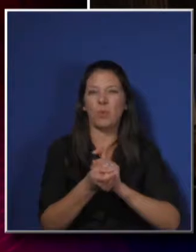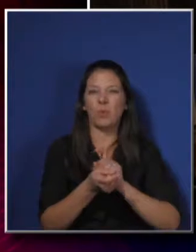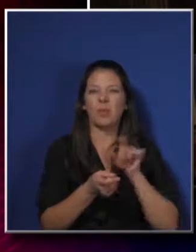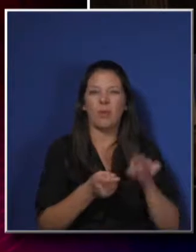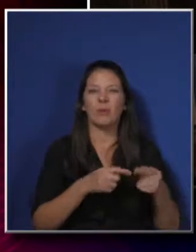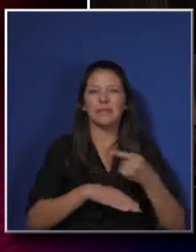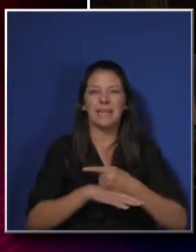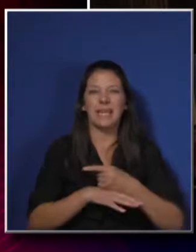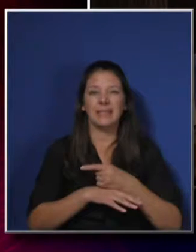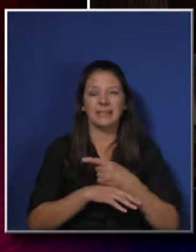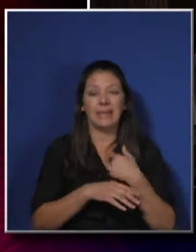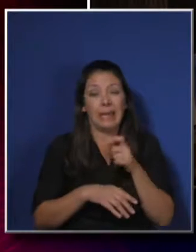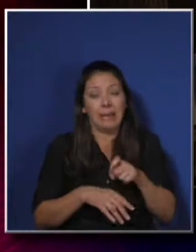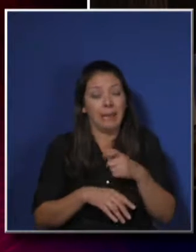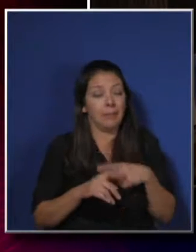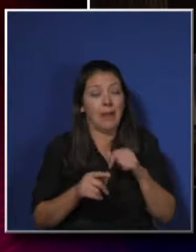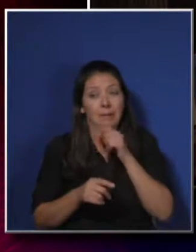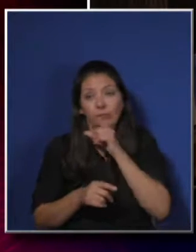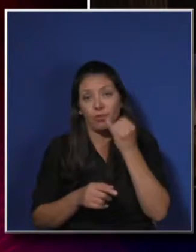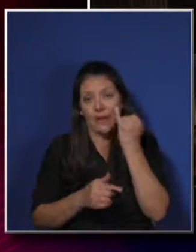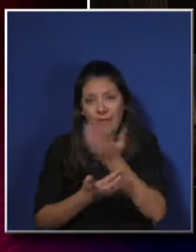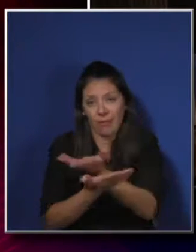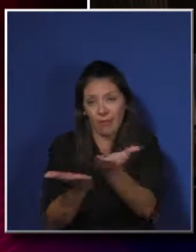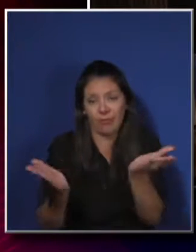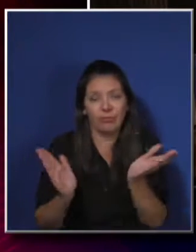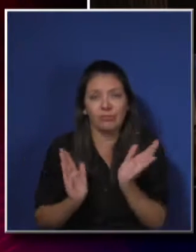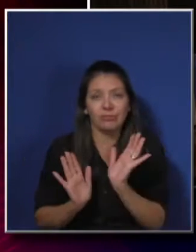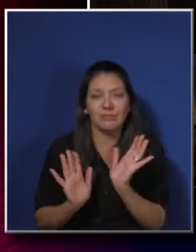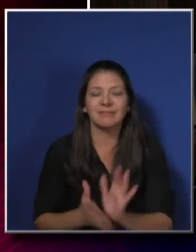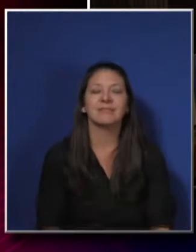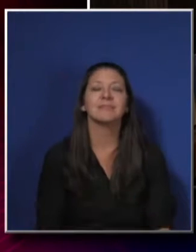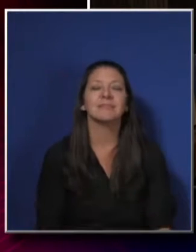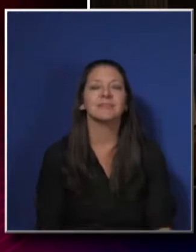For me, anyway. I don't know what others are, but.